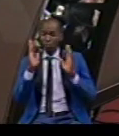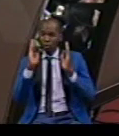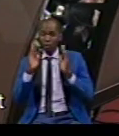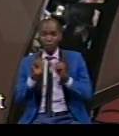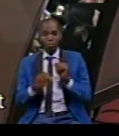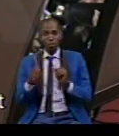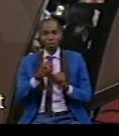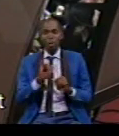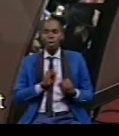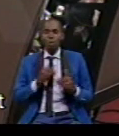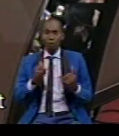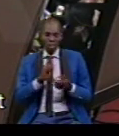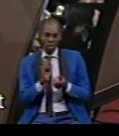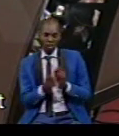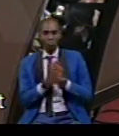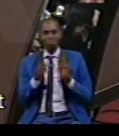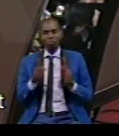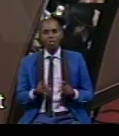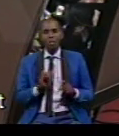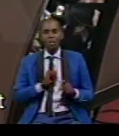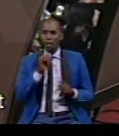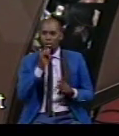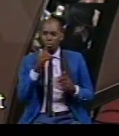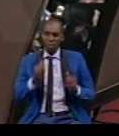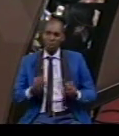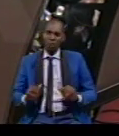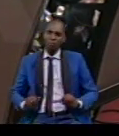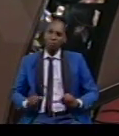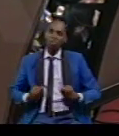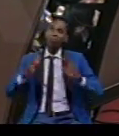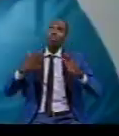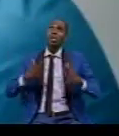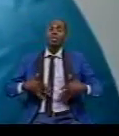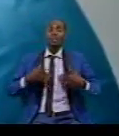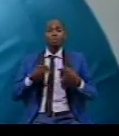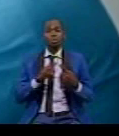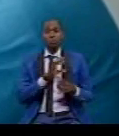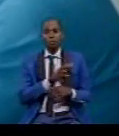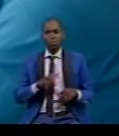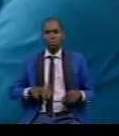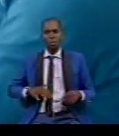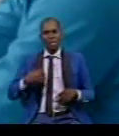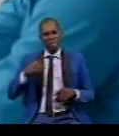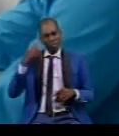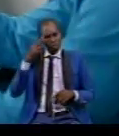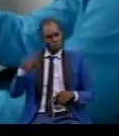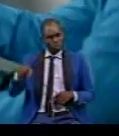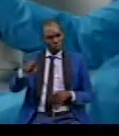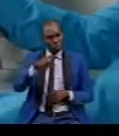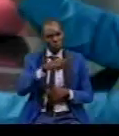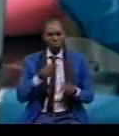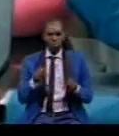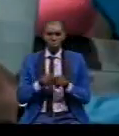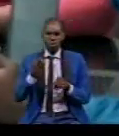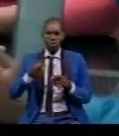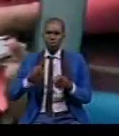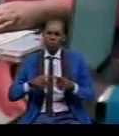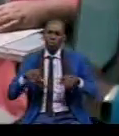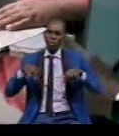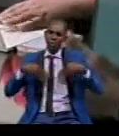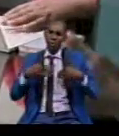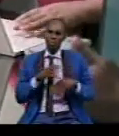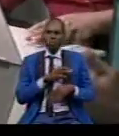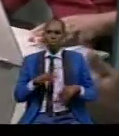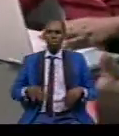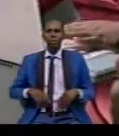people gather together on the crusade field, online, over the radio, over